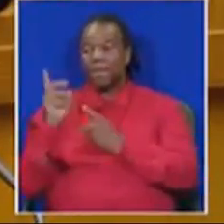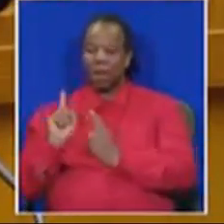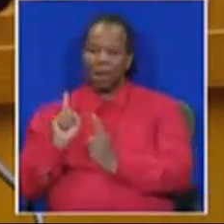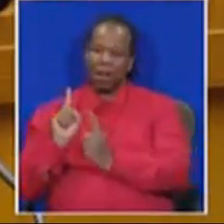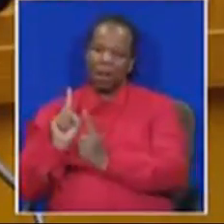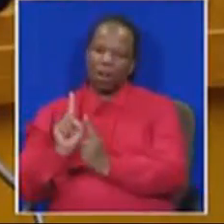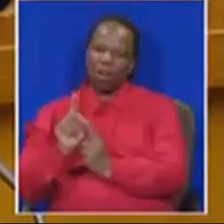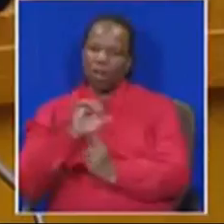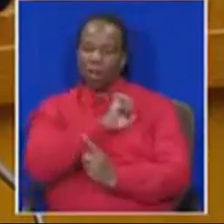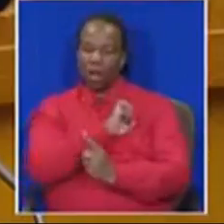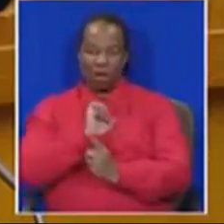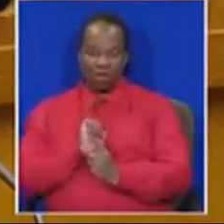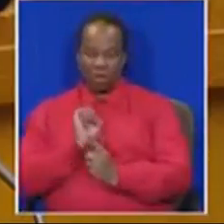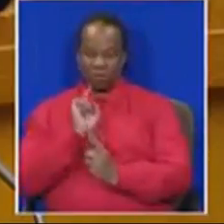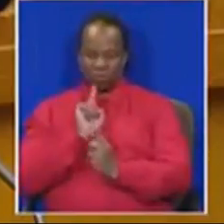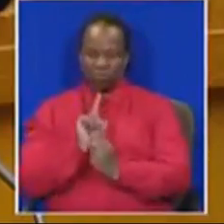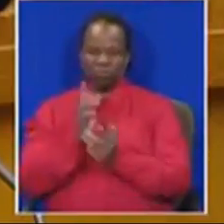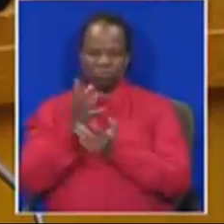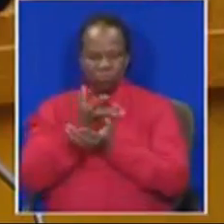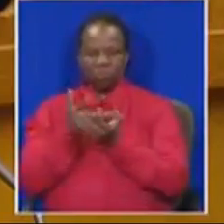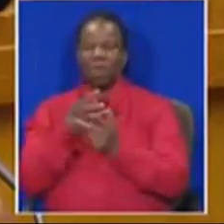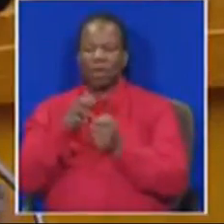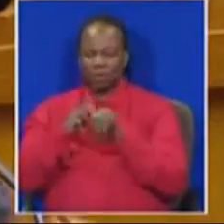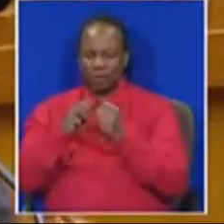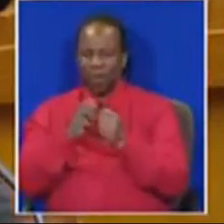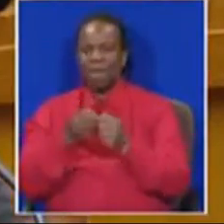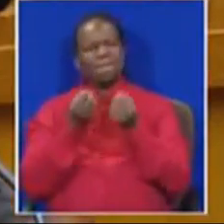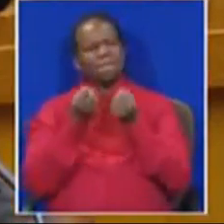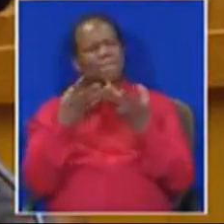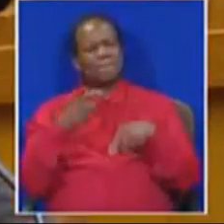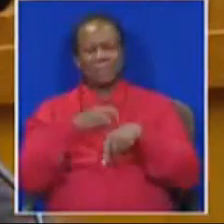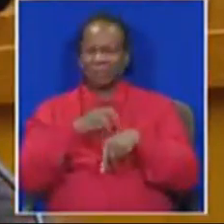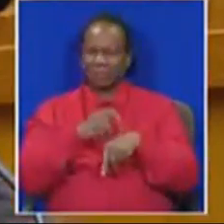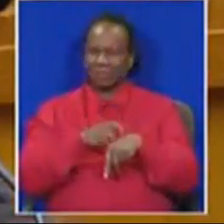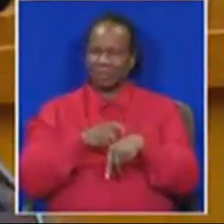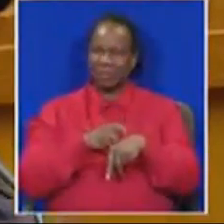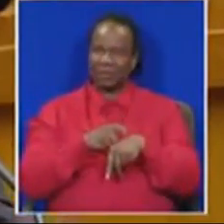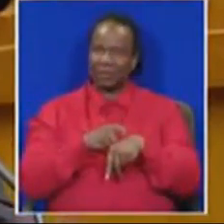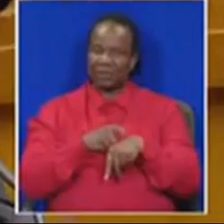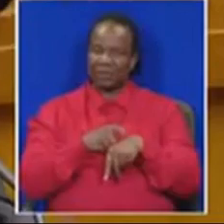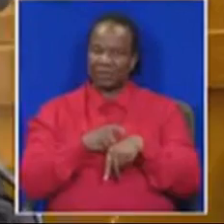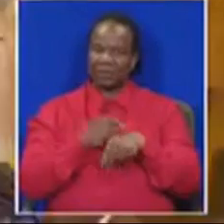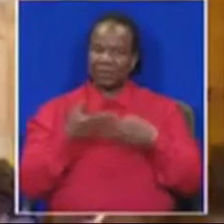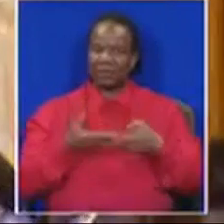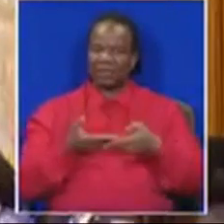and interface with the state. In too many cases, they often get poor